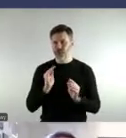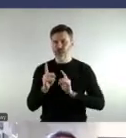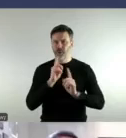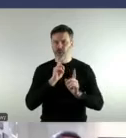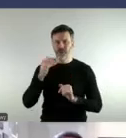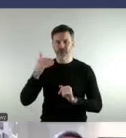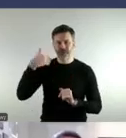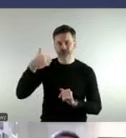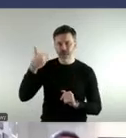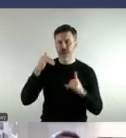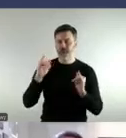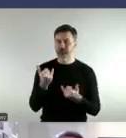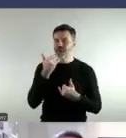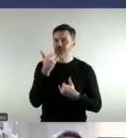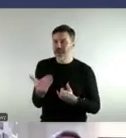communication